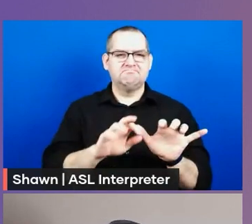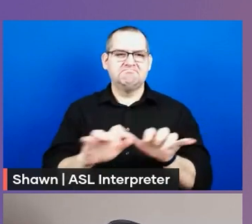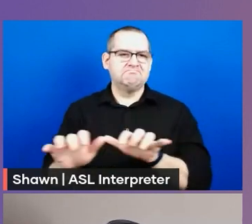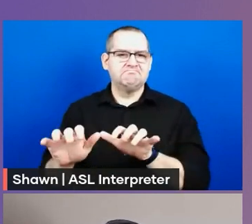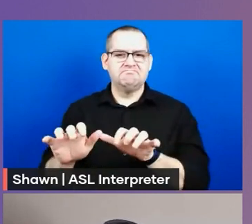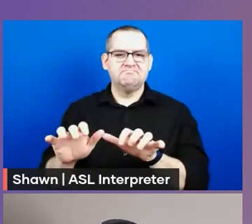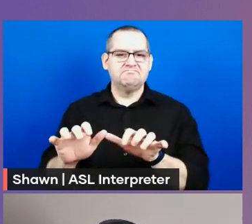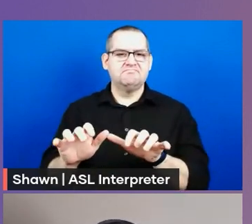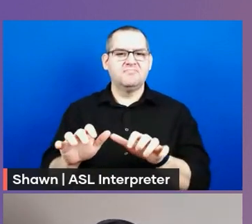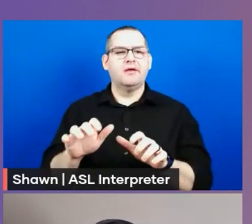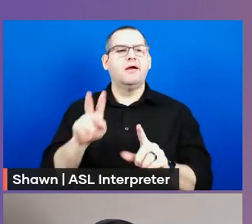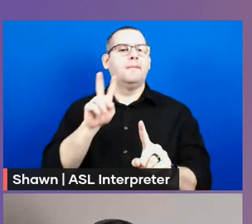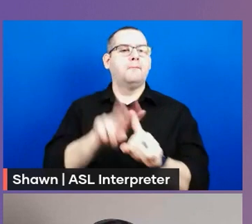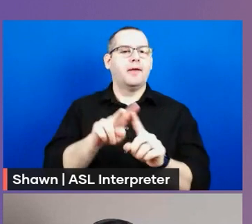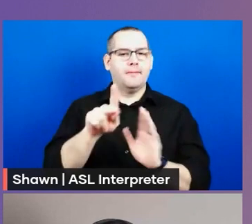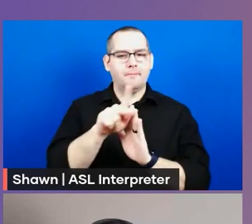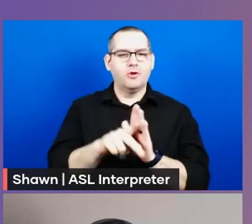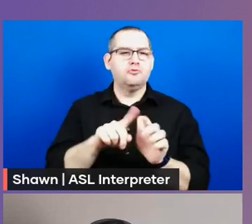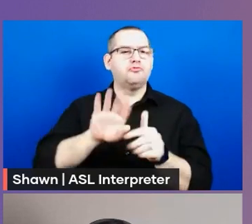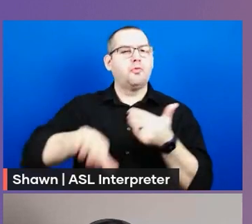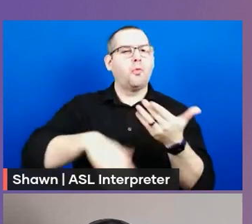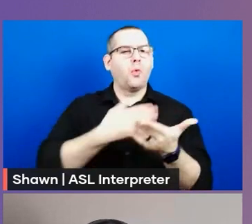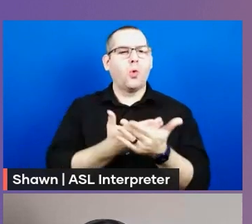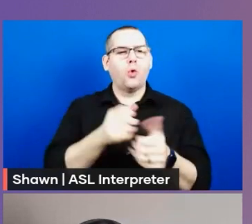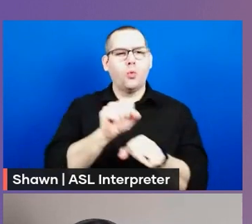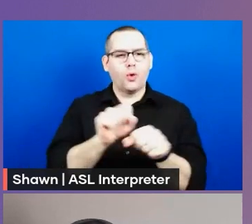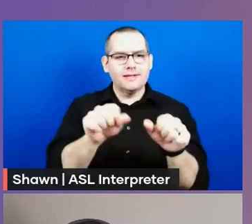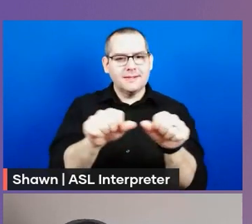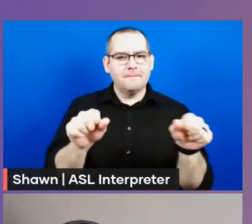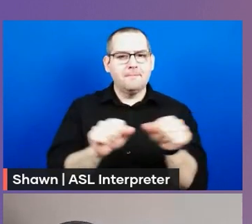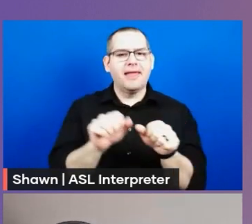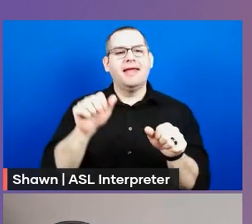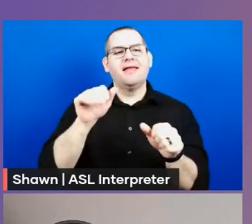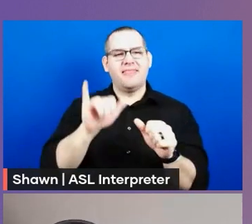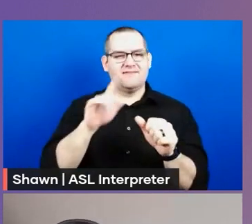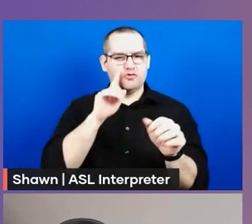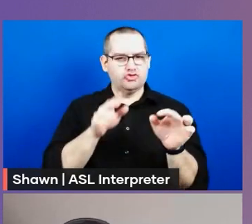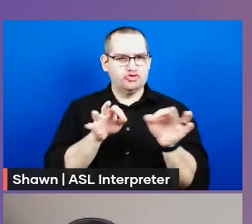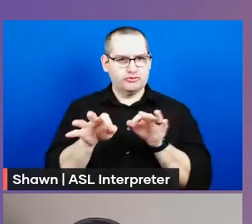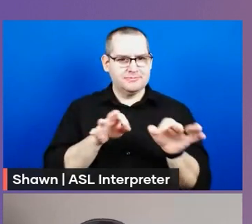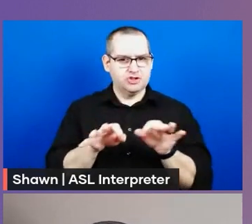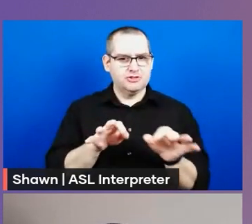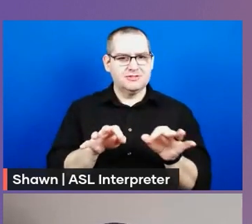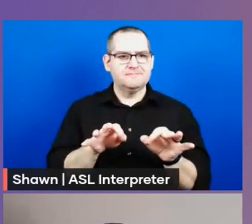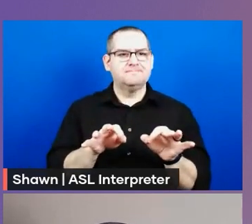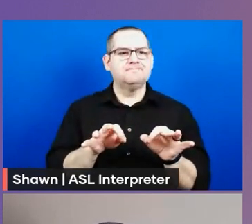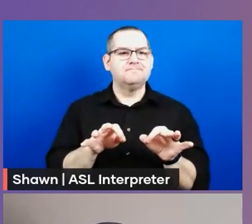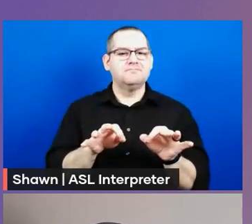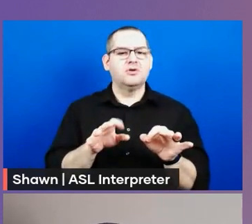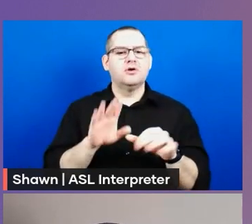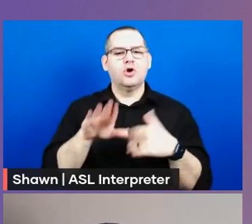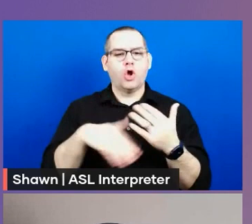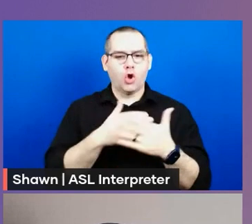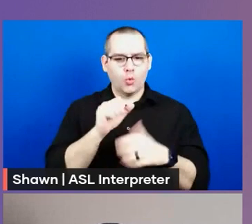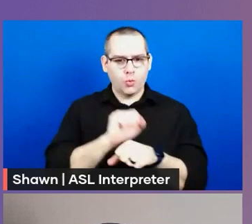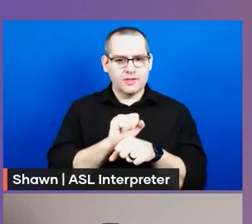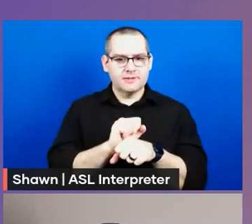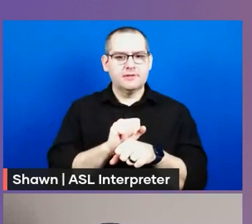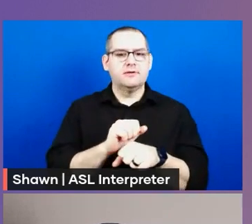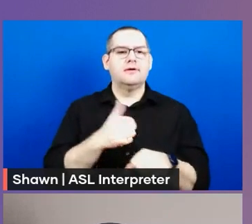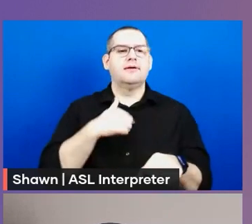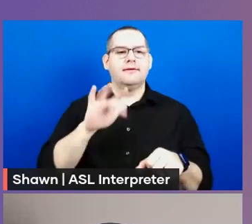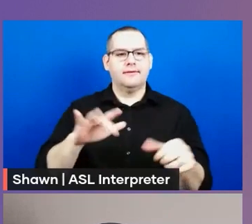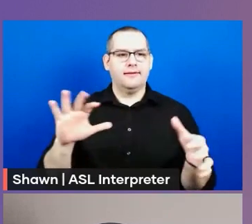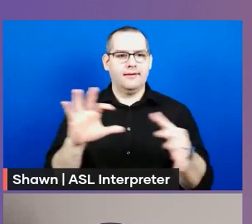Apply policies to all workspaces as a description. Select all workspaces,